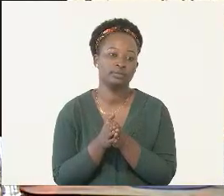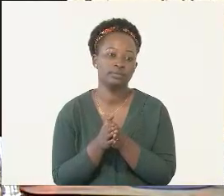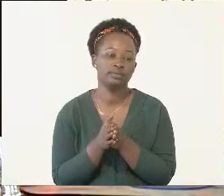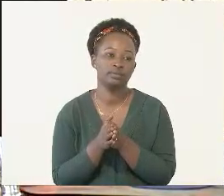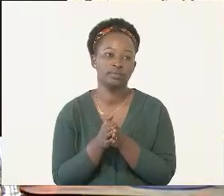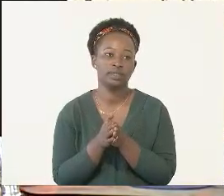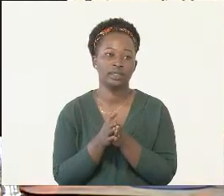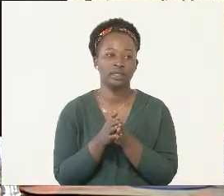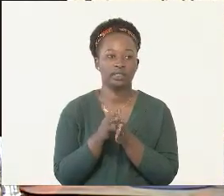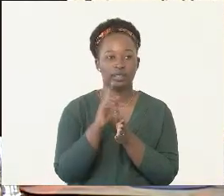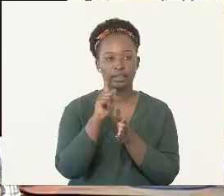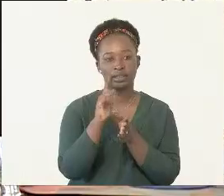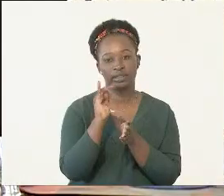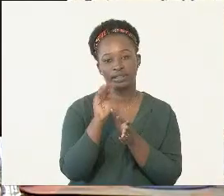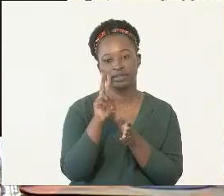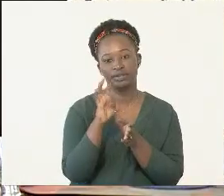liver.